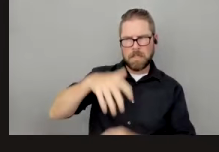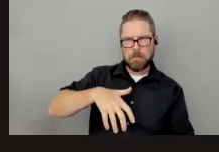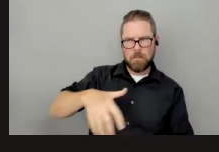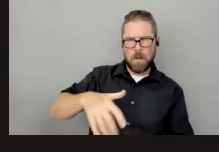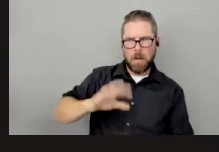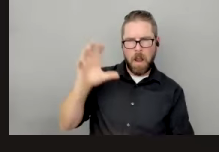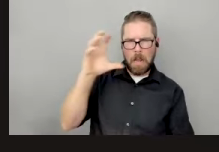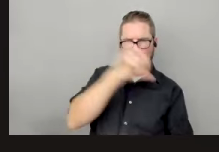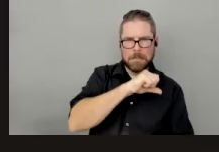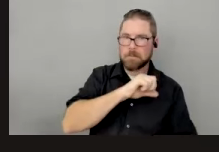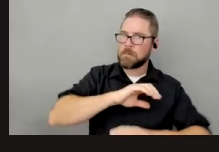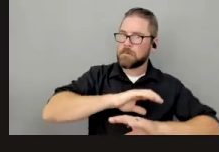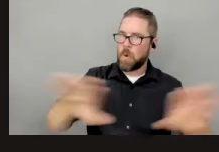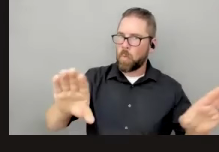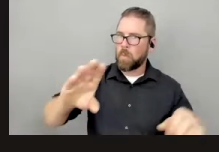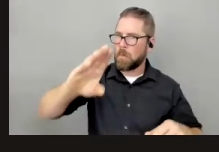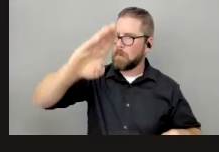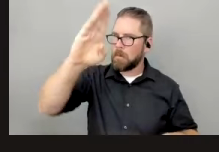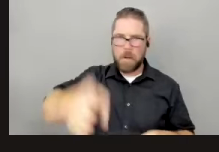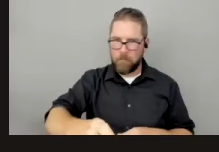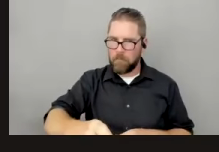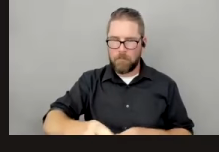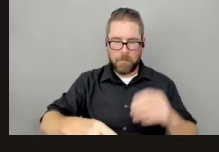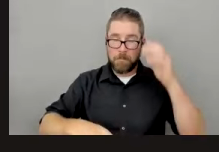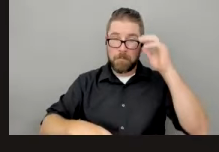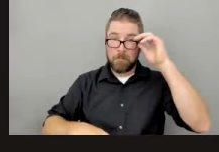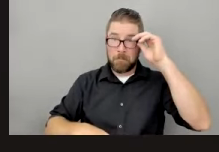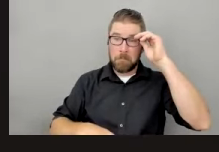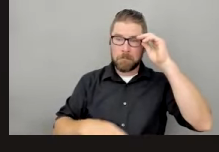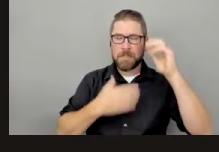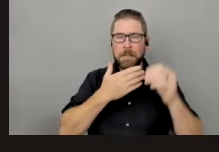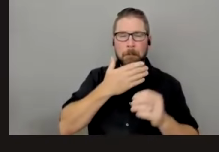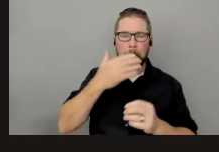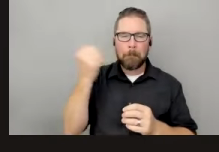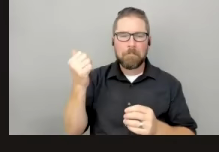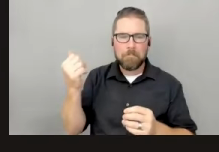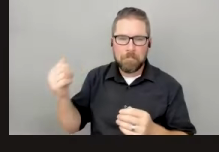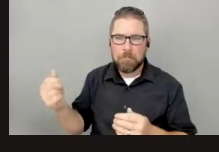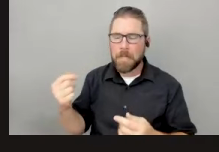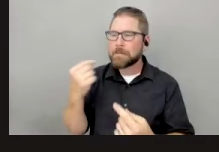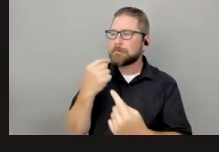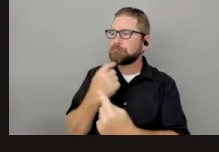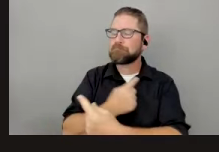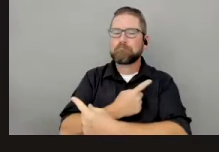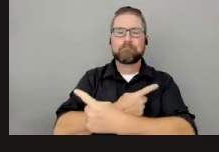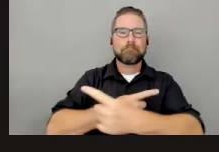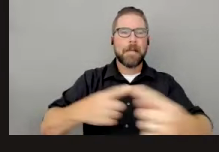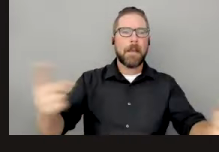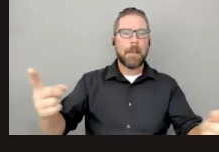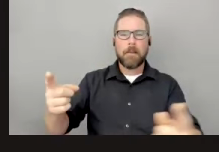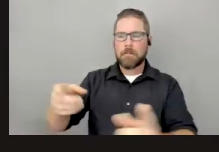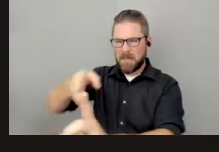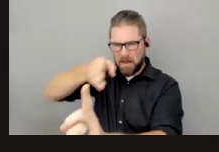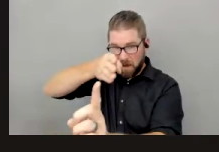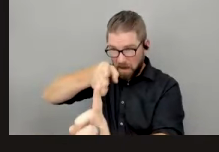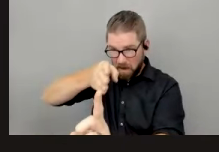just a blanket, this is what might cause some specific issues. You might want